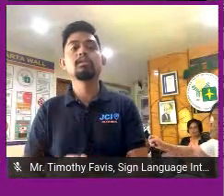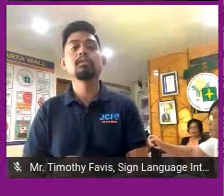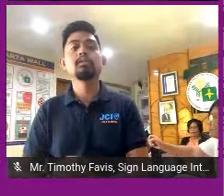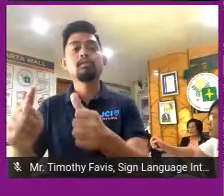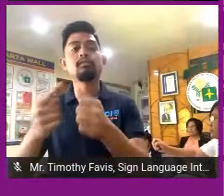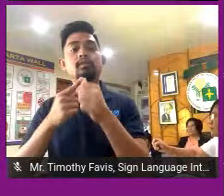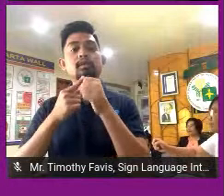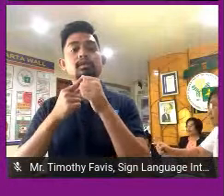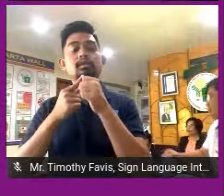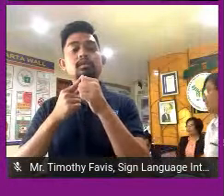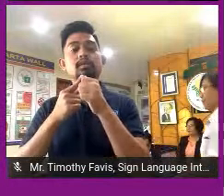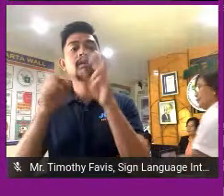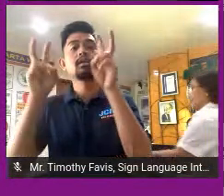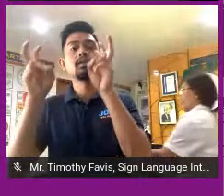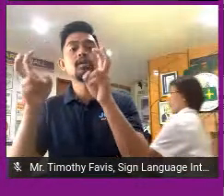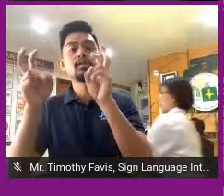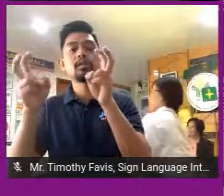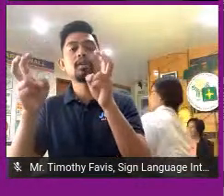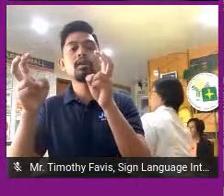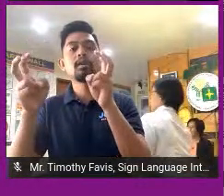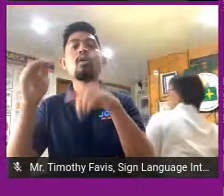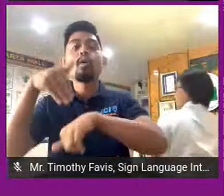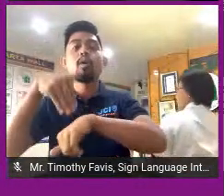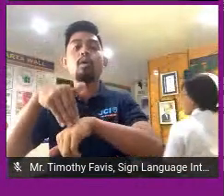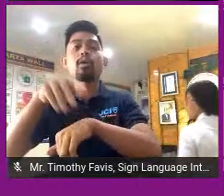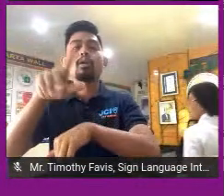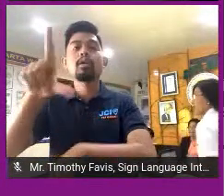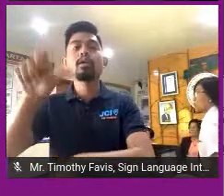yung first topic natin na on lakbayan.